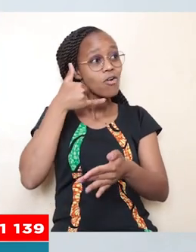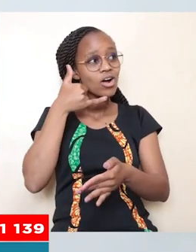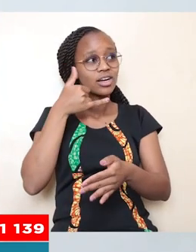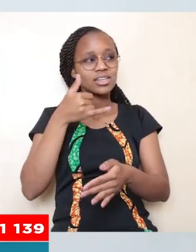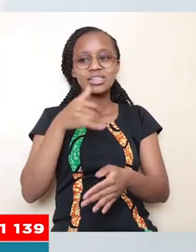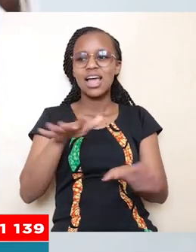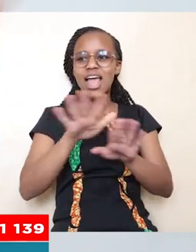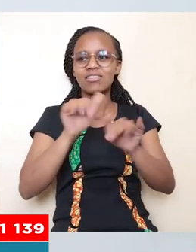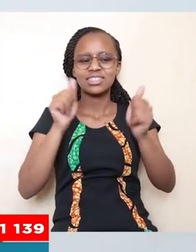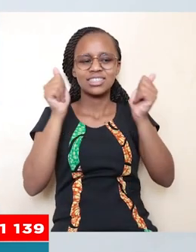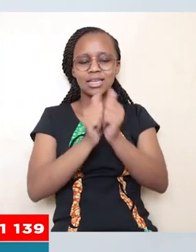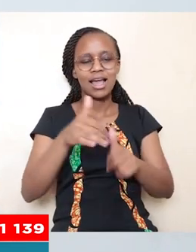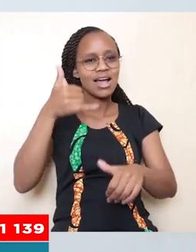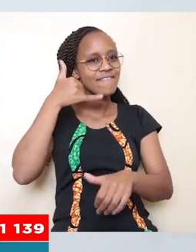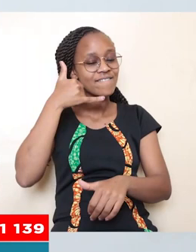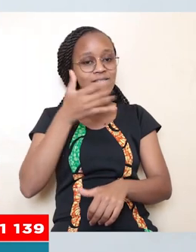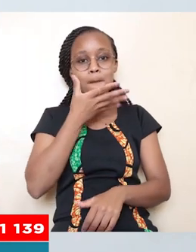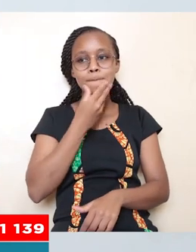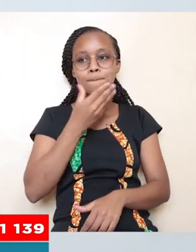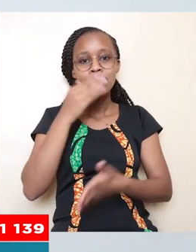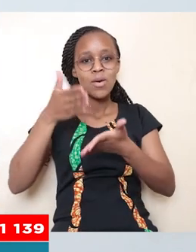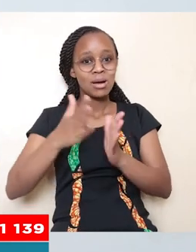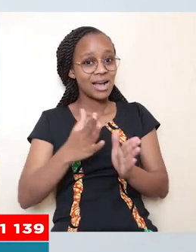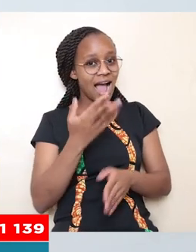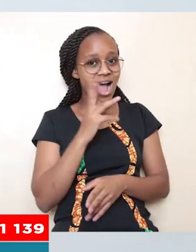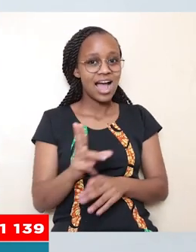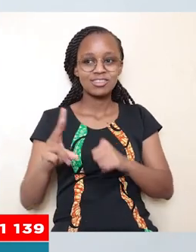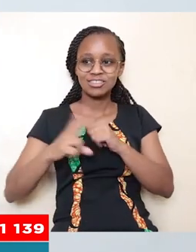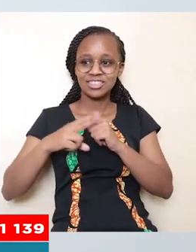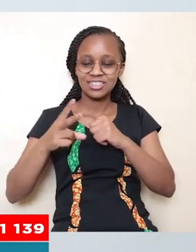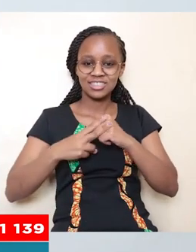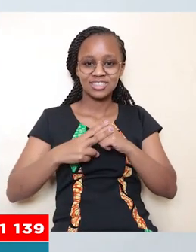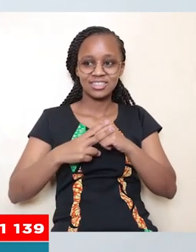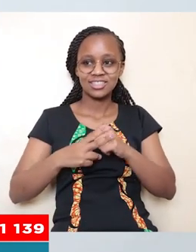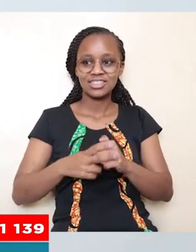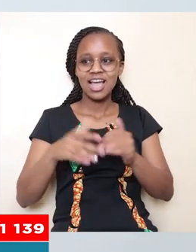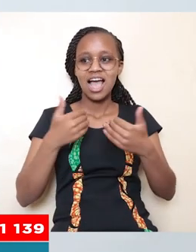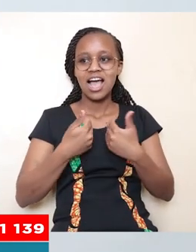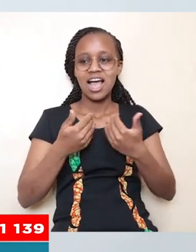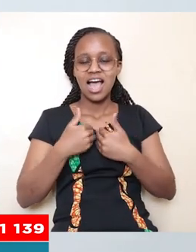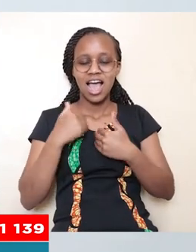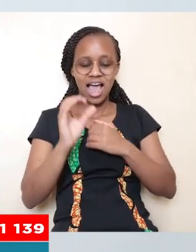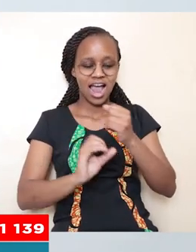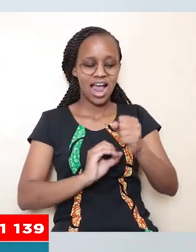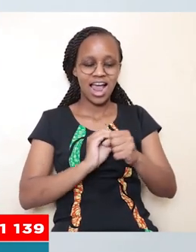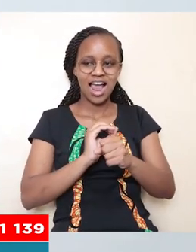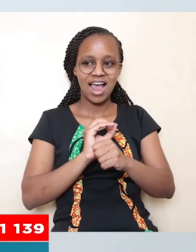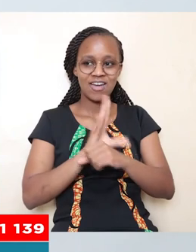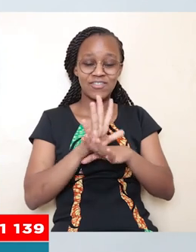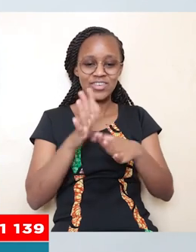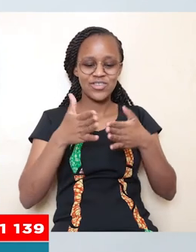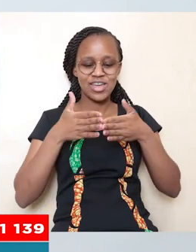out of every 10 phones of men, chances are 7 has a pornographic material.